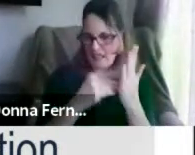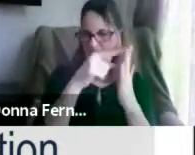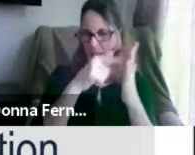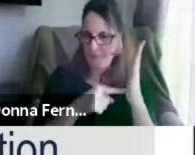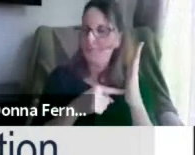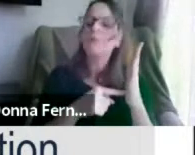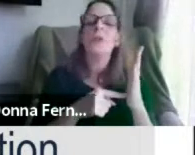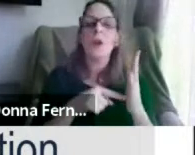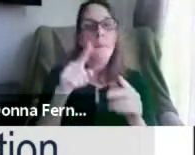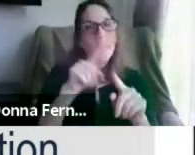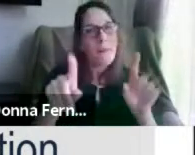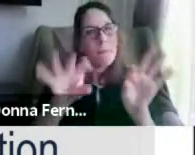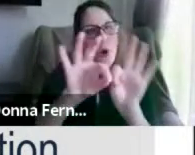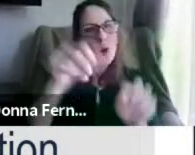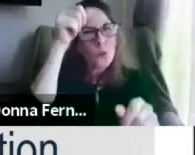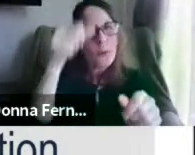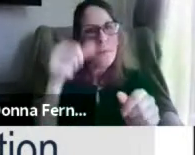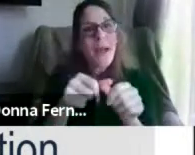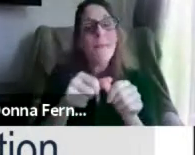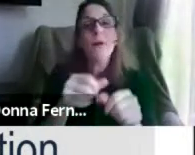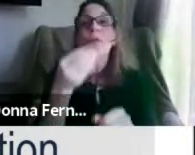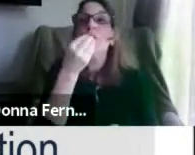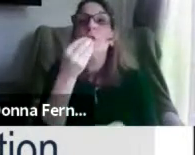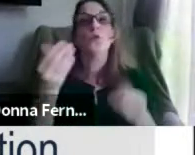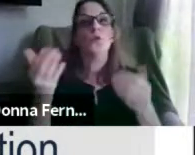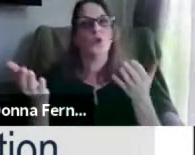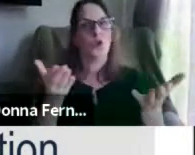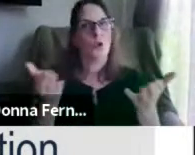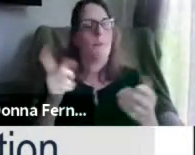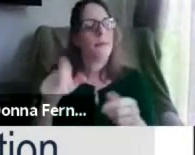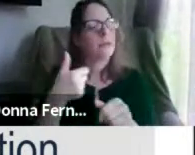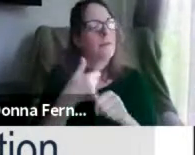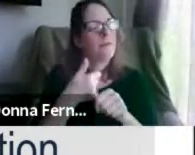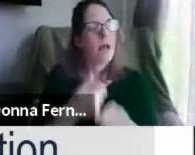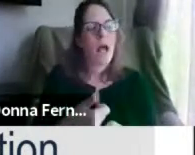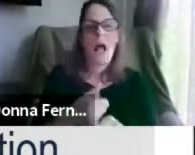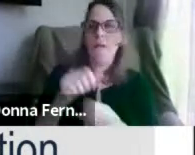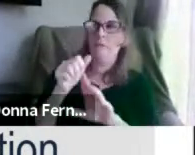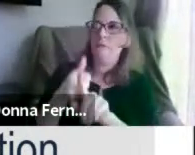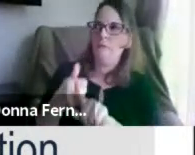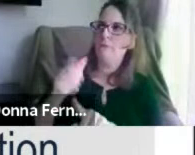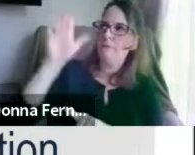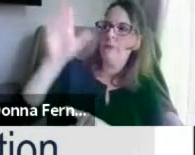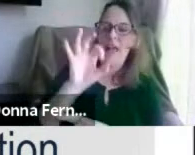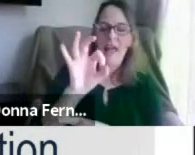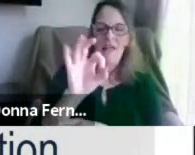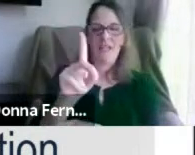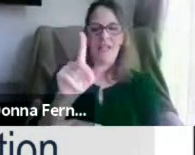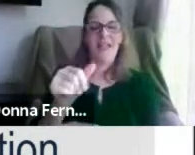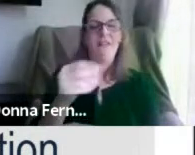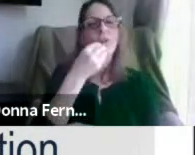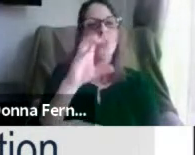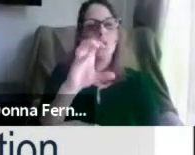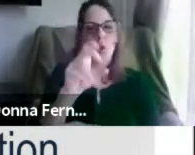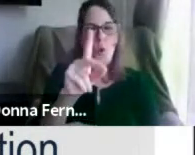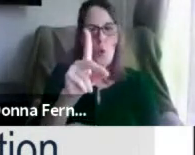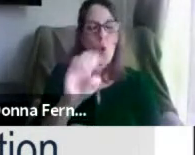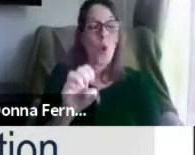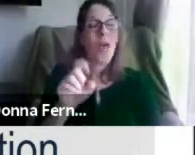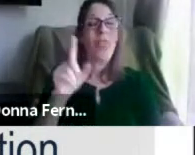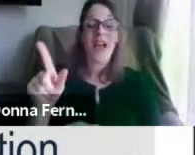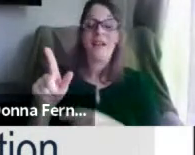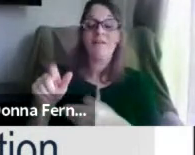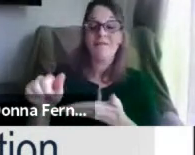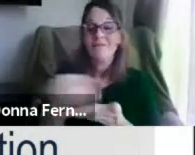important factor to remember, food service must still adhere to the FDA food code. Fortunately, the sanitizers used in